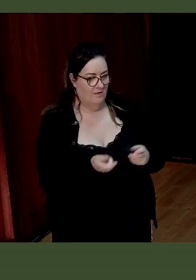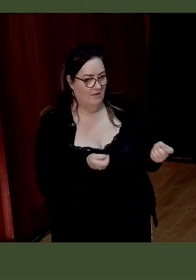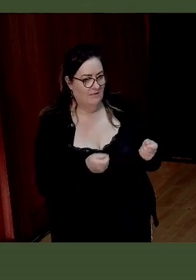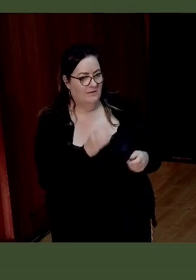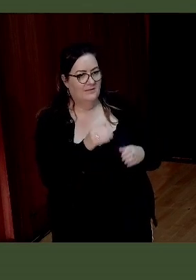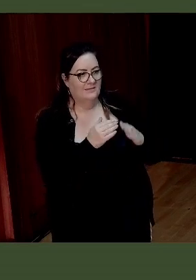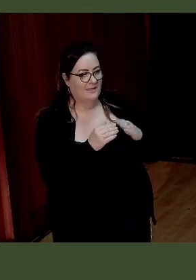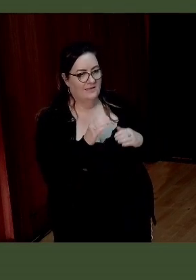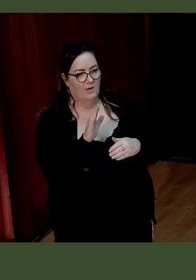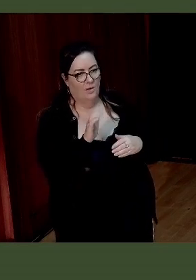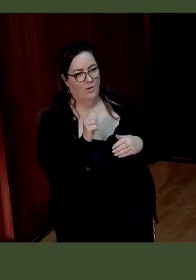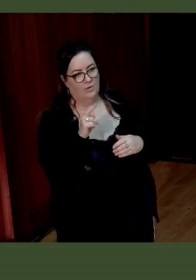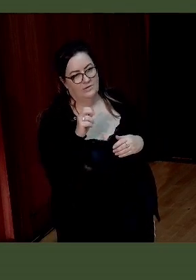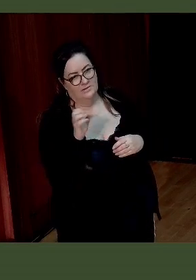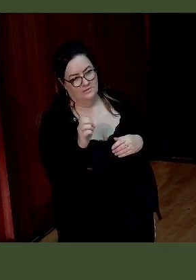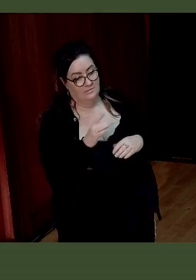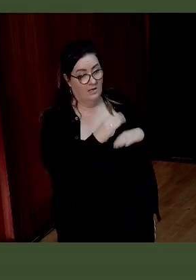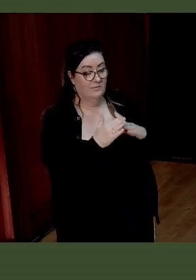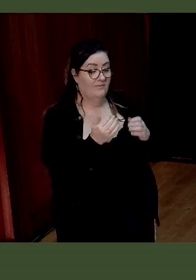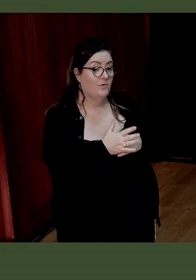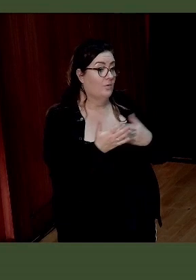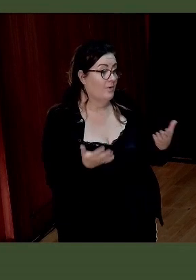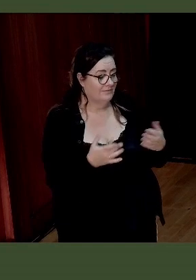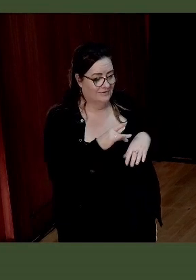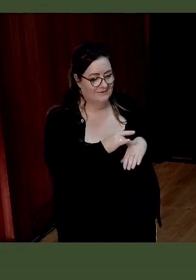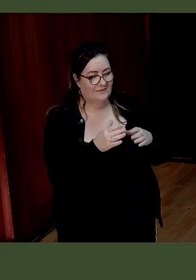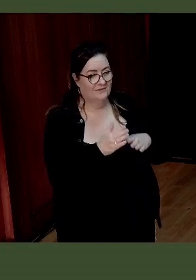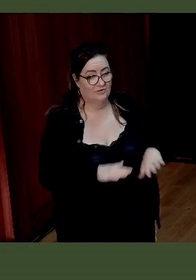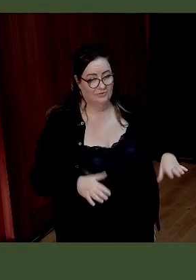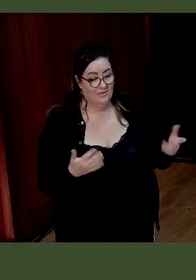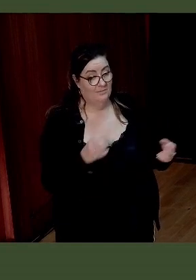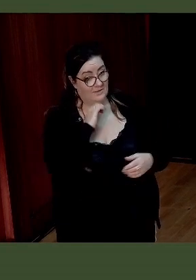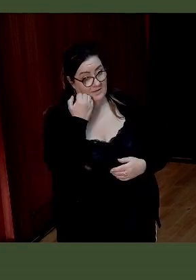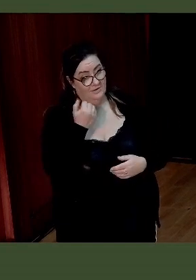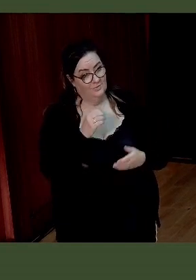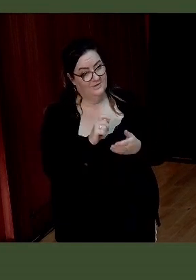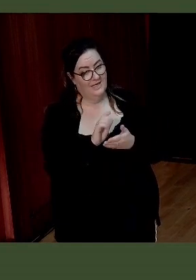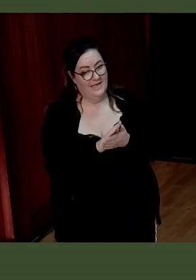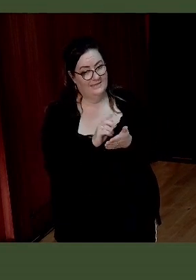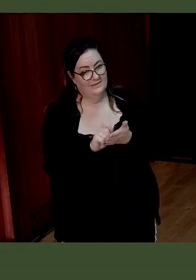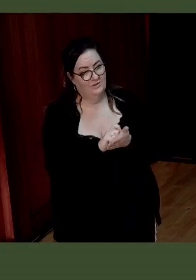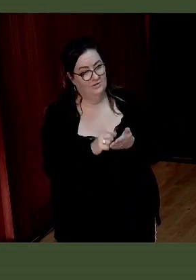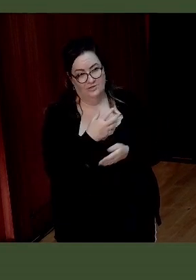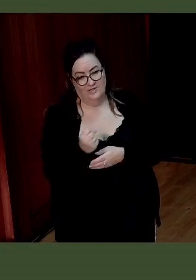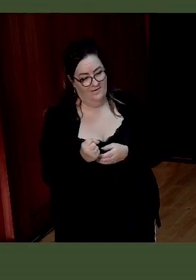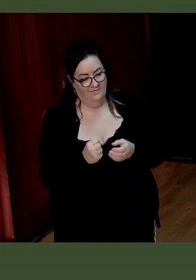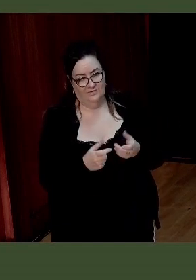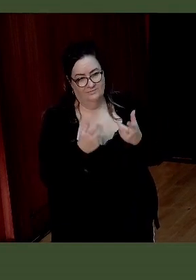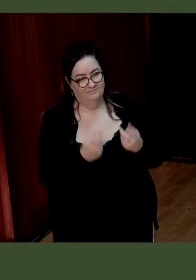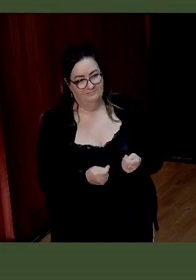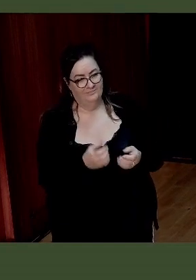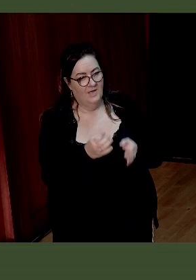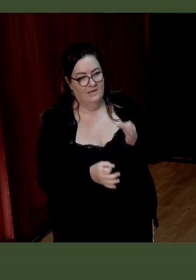St. Alton's Hospital for Sick Children. Although an elected TD, because she was anti-treaty, she never did take her seat in the Dáil, although